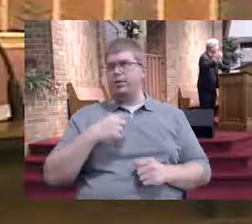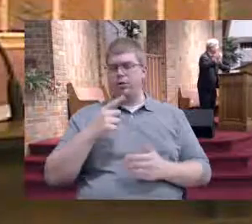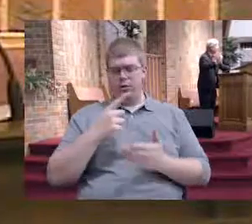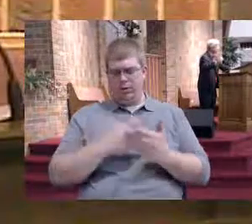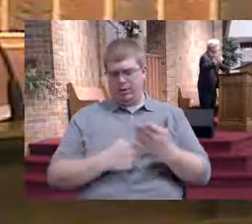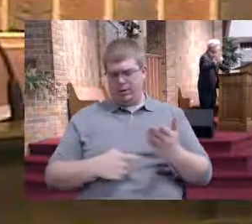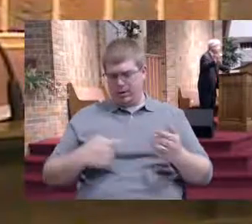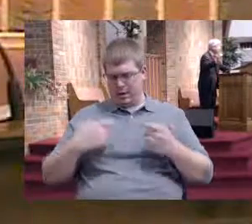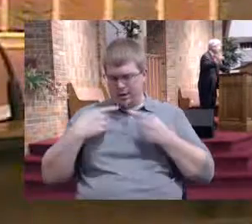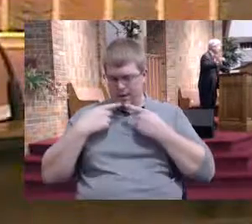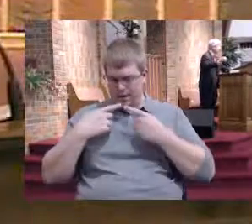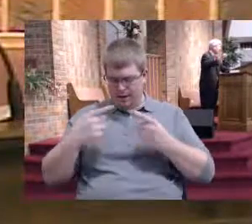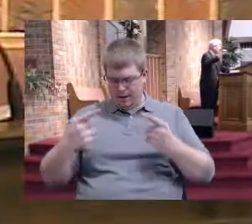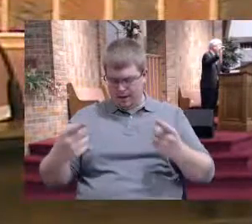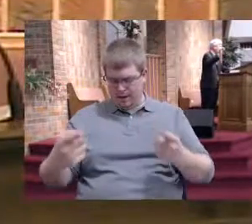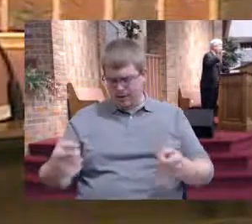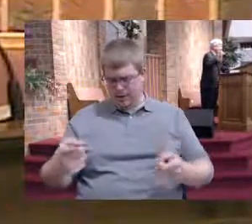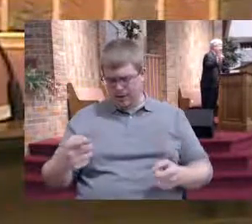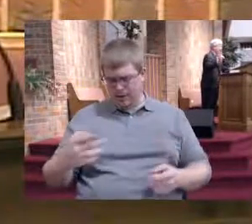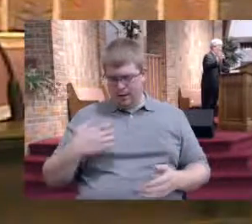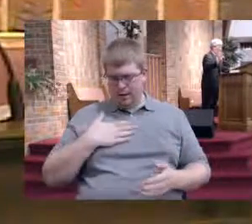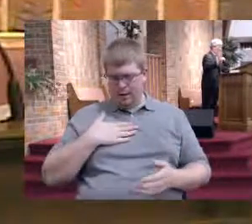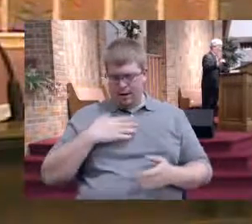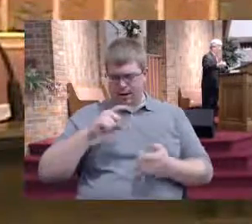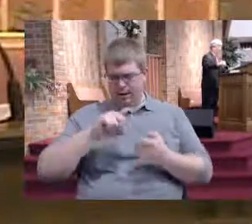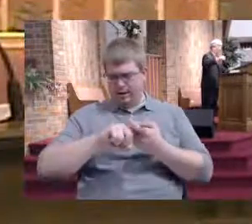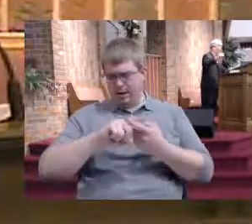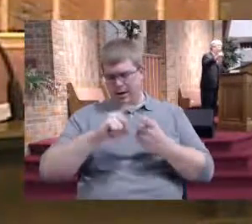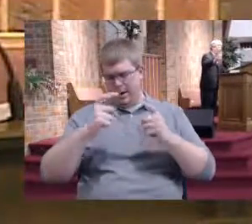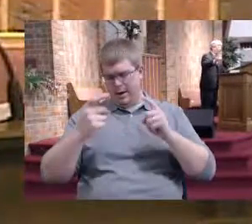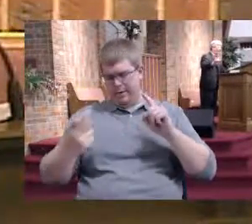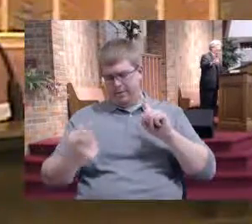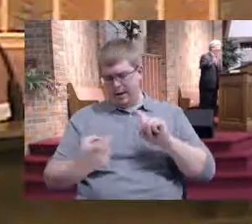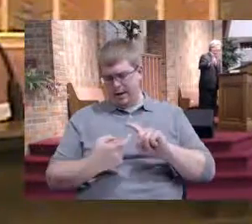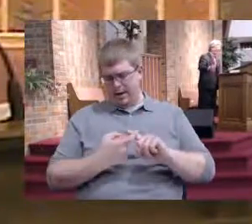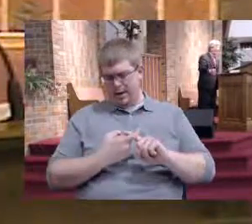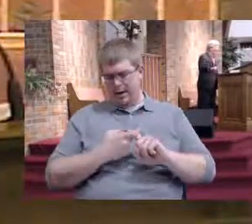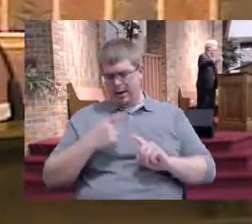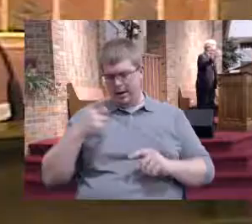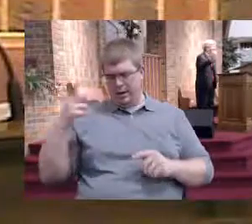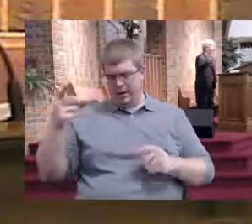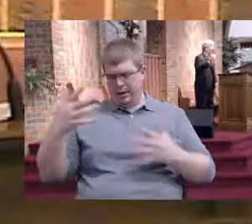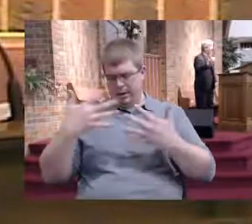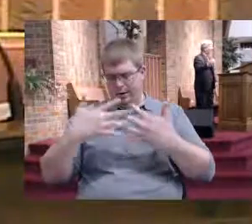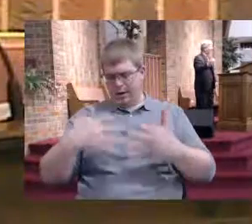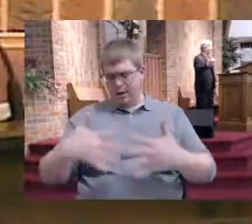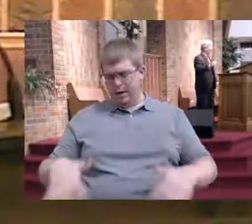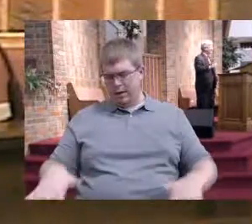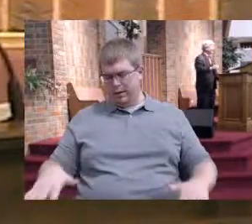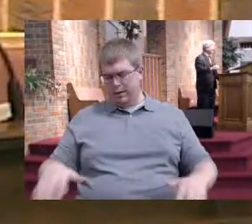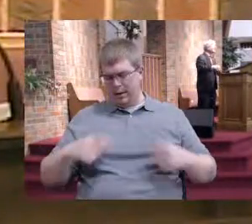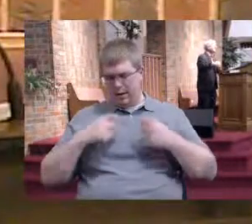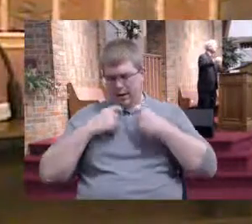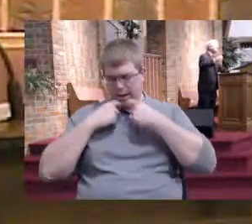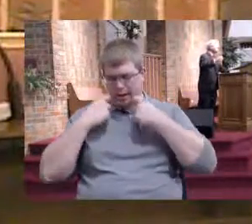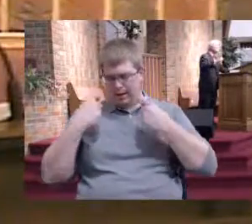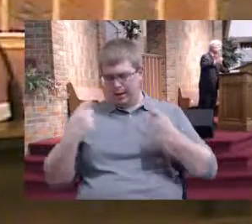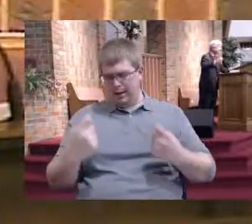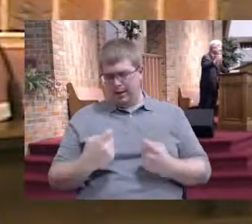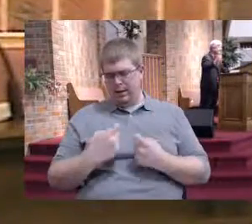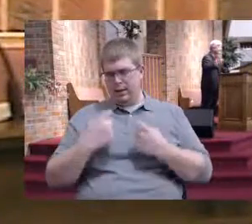to say, friend of mine, are lost